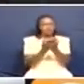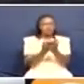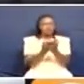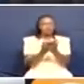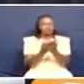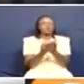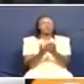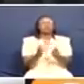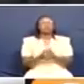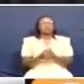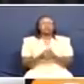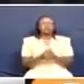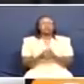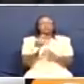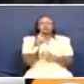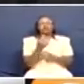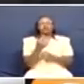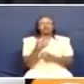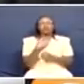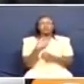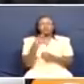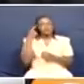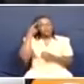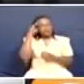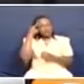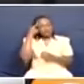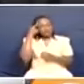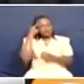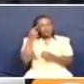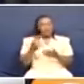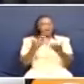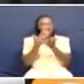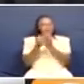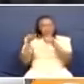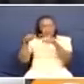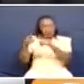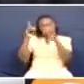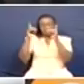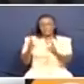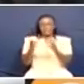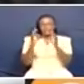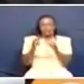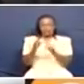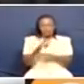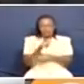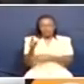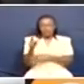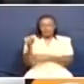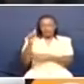Ngatia. So I'm of the considered view that until you make a ruling on whether those affidavits will be struck